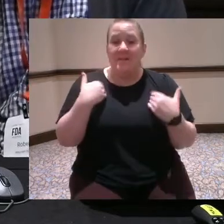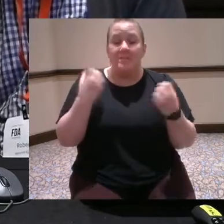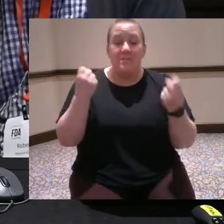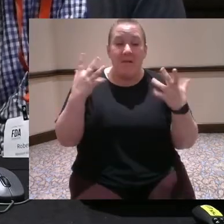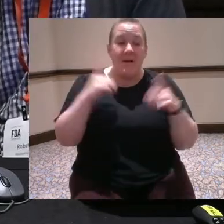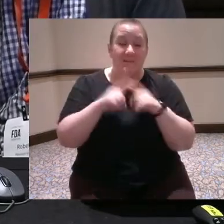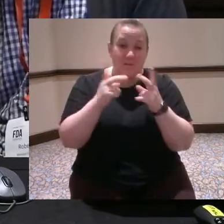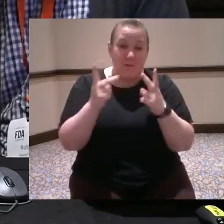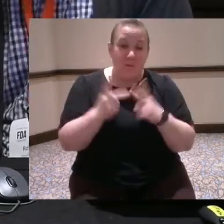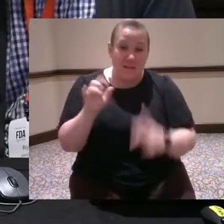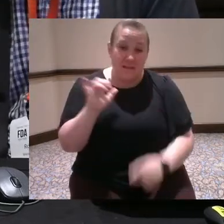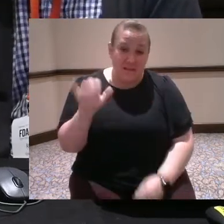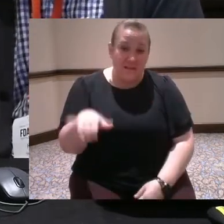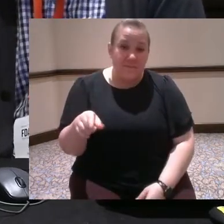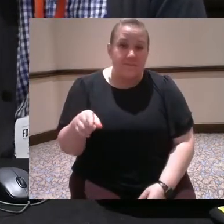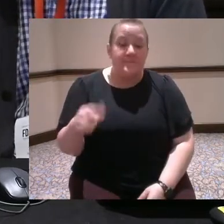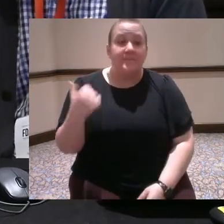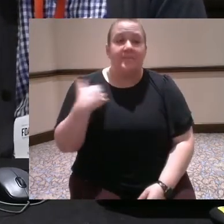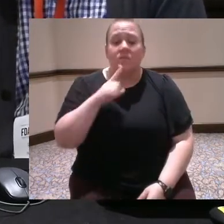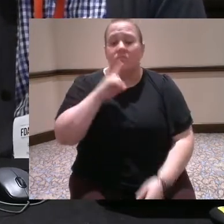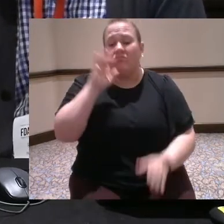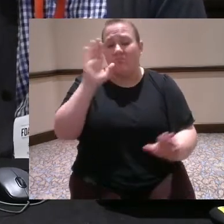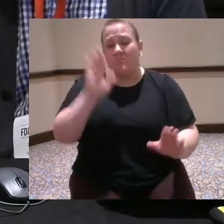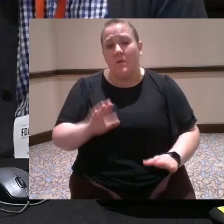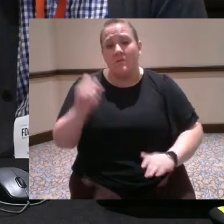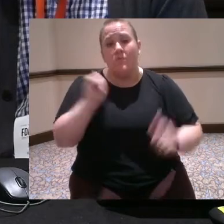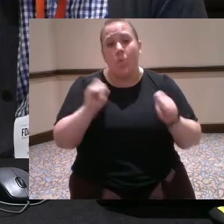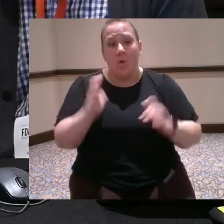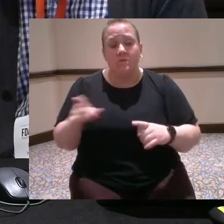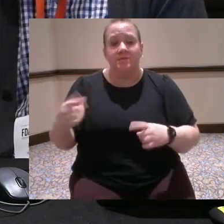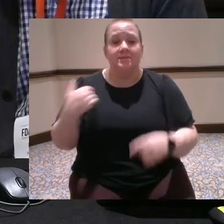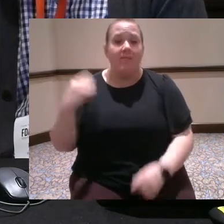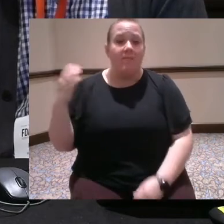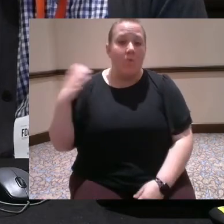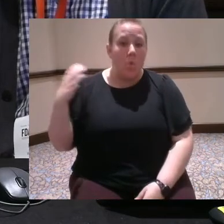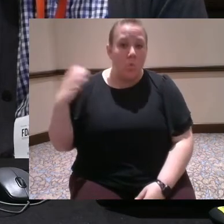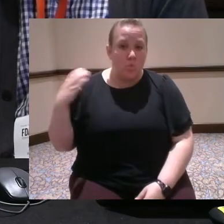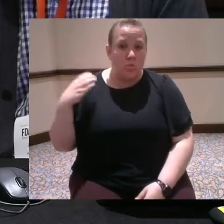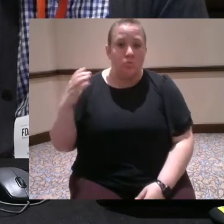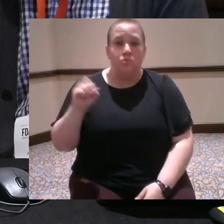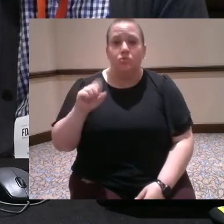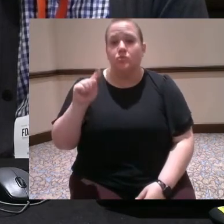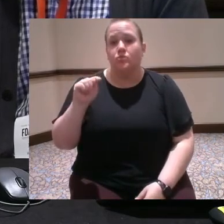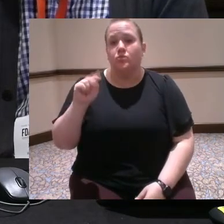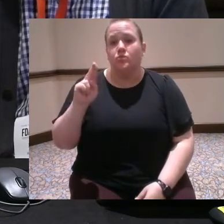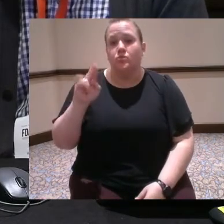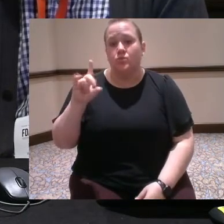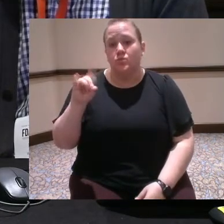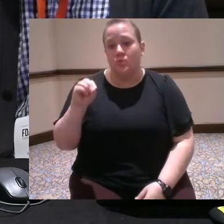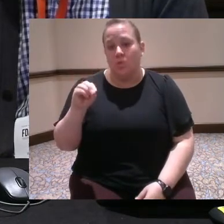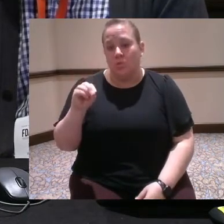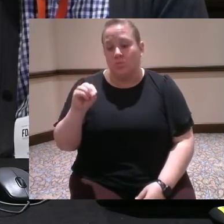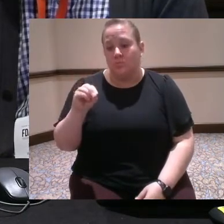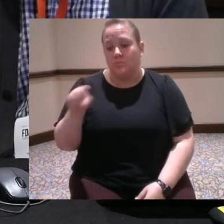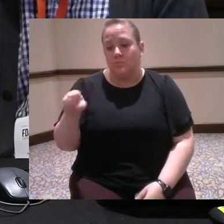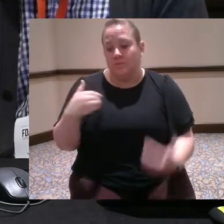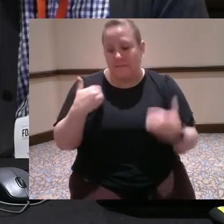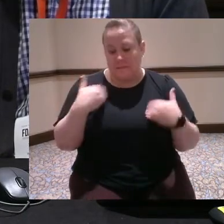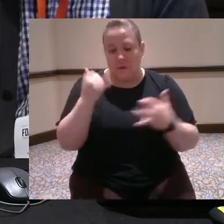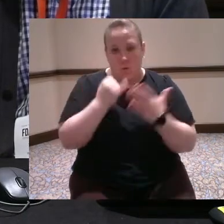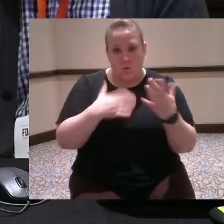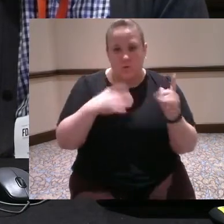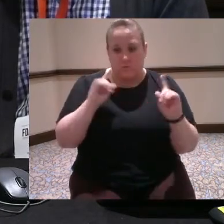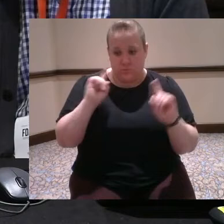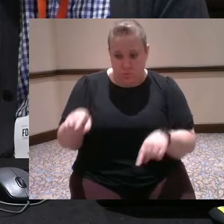like that. We have great artists who have coaching studios whose young artists go